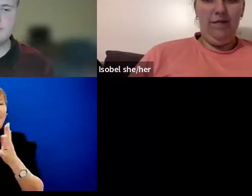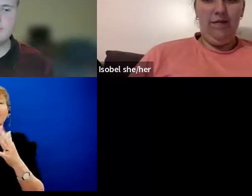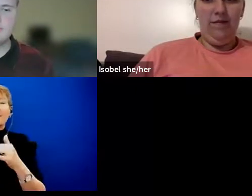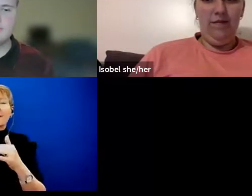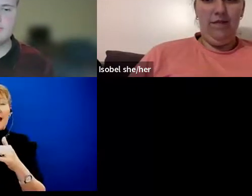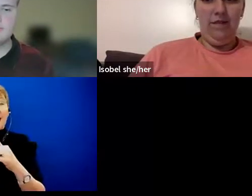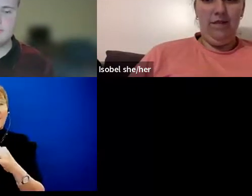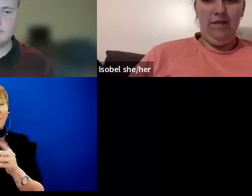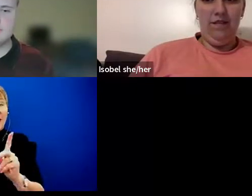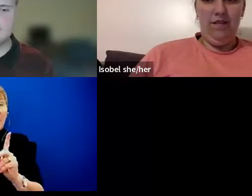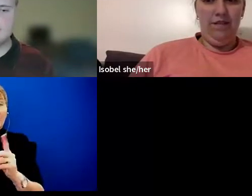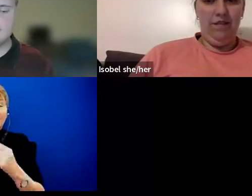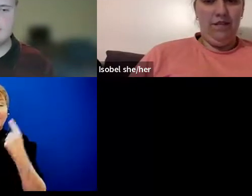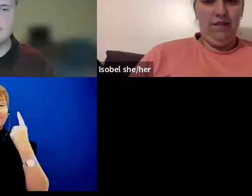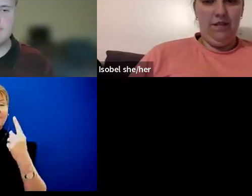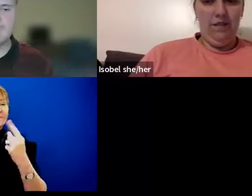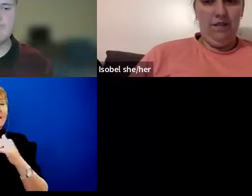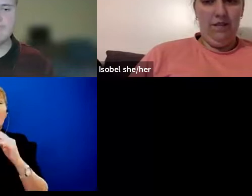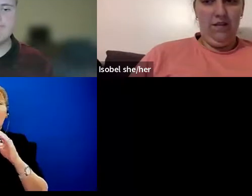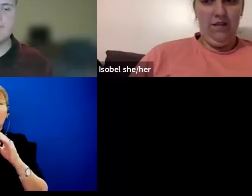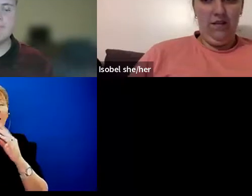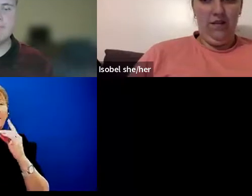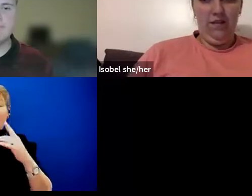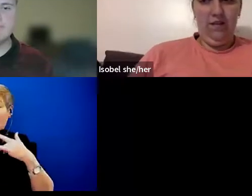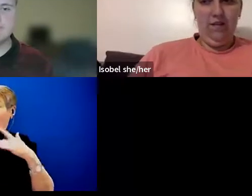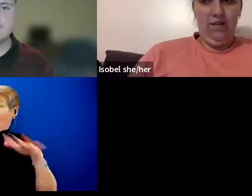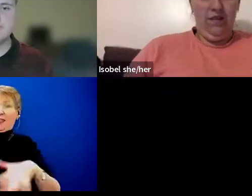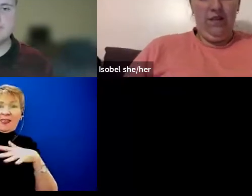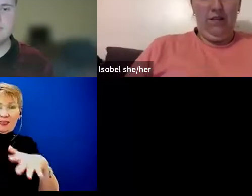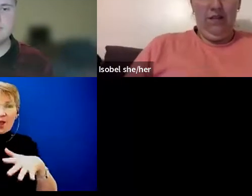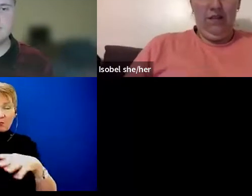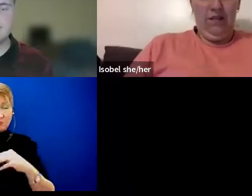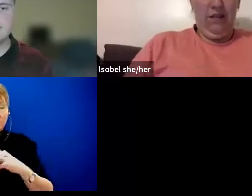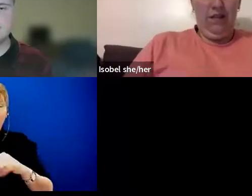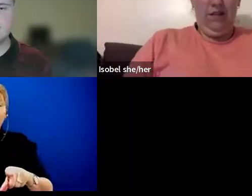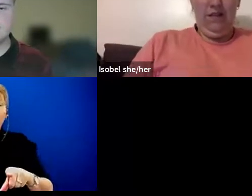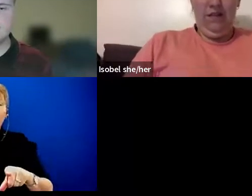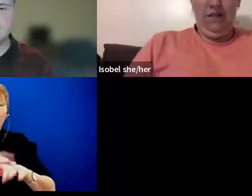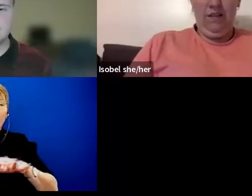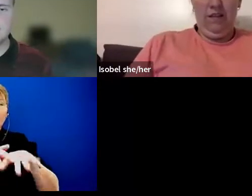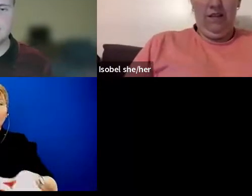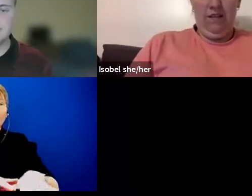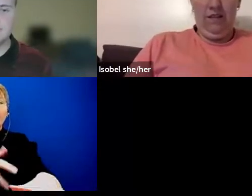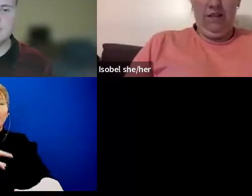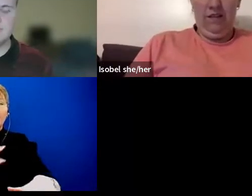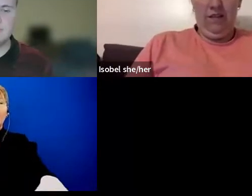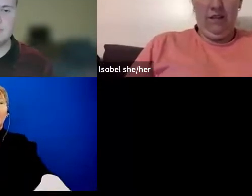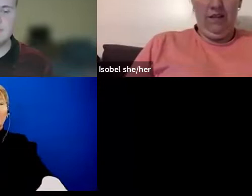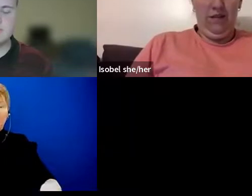my way of centering myself is with water. And I'd like to pass over to my colleague Miranda,